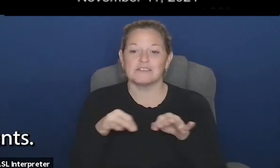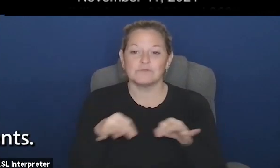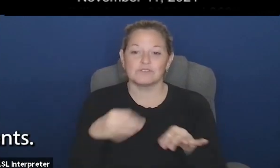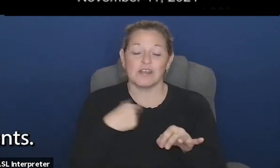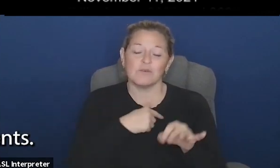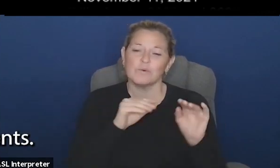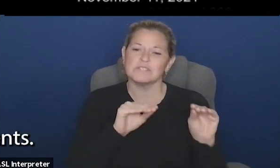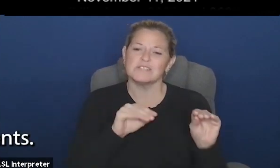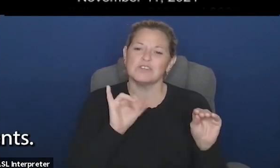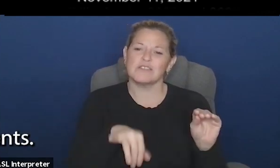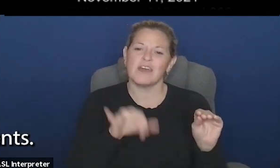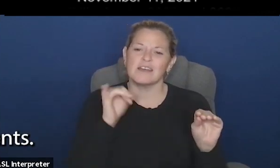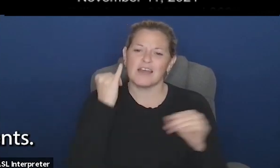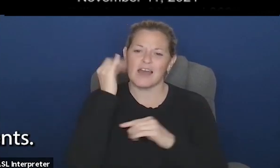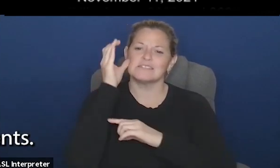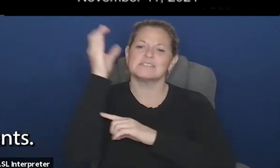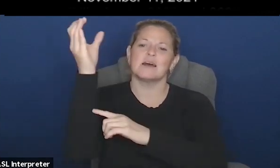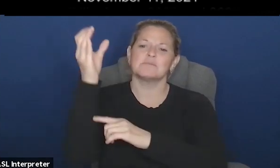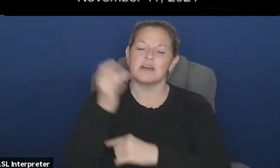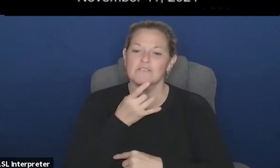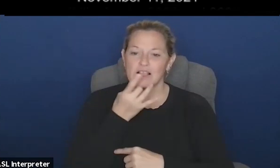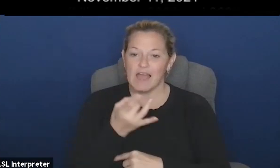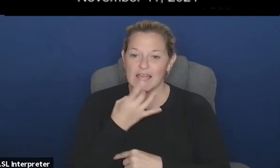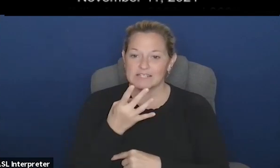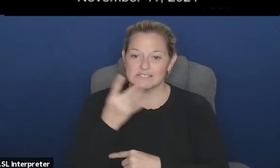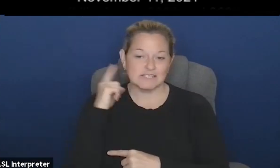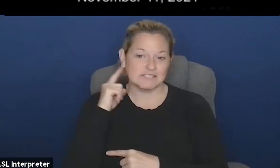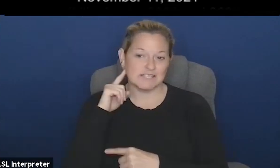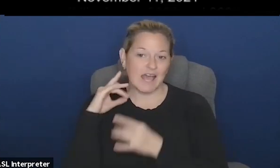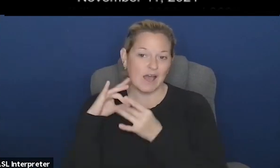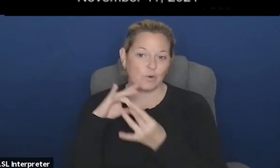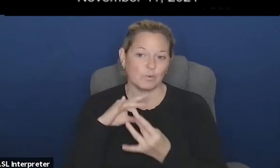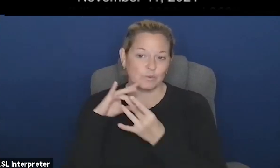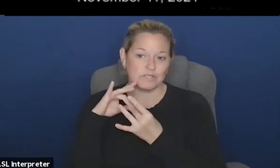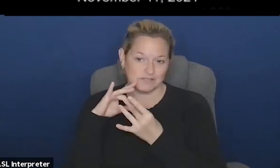outside of just eclipse events and at eclipse events. Okay, next slide.